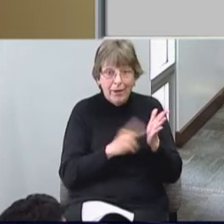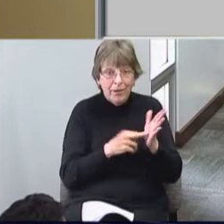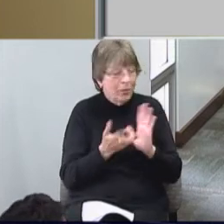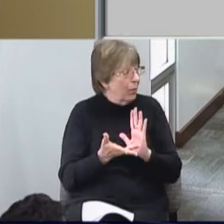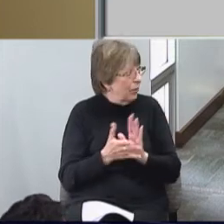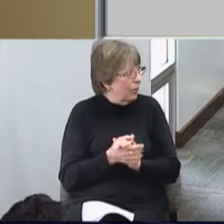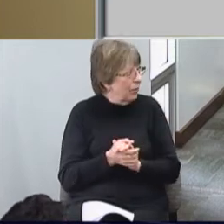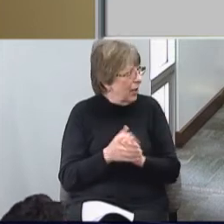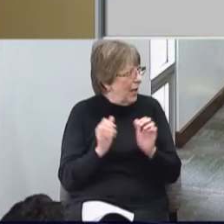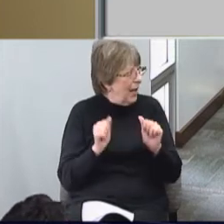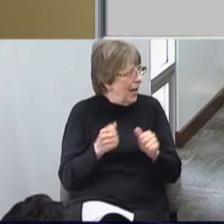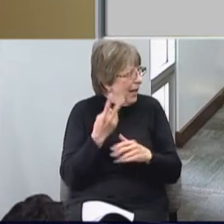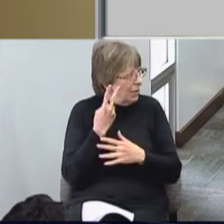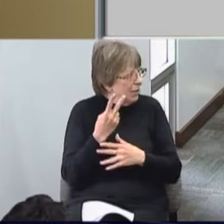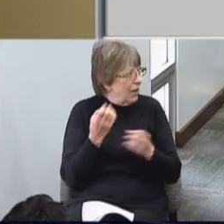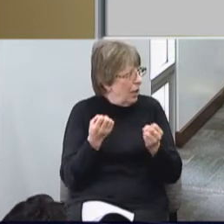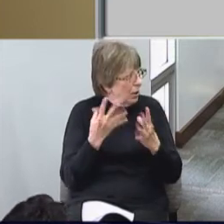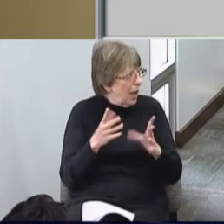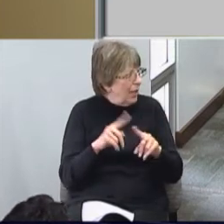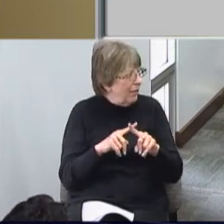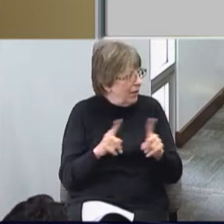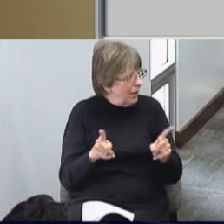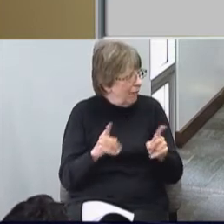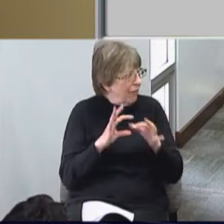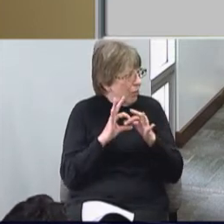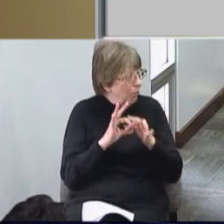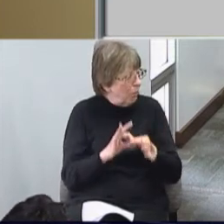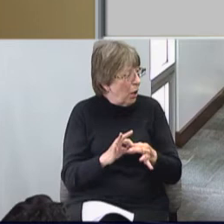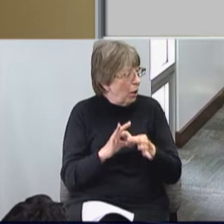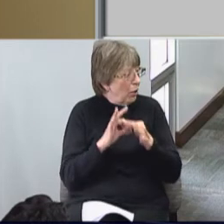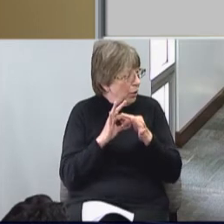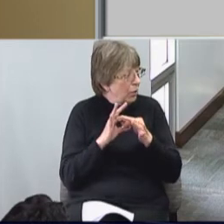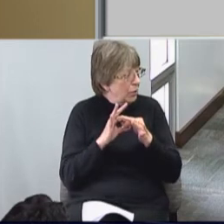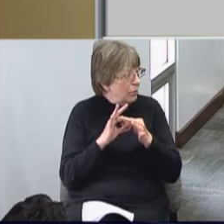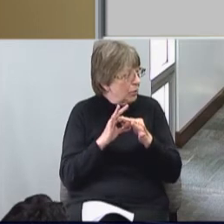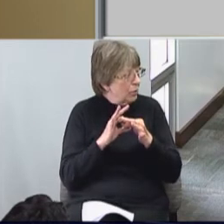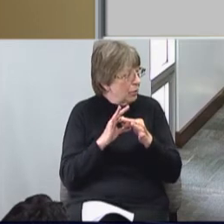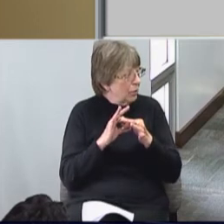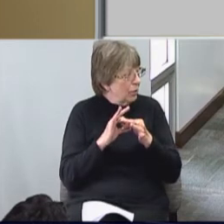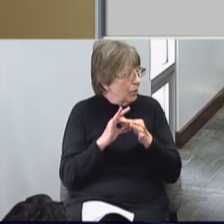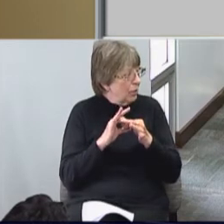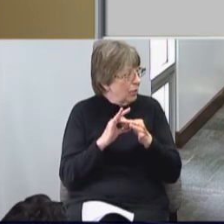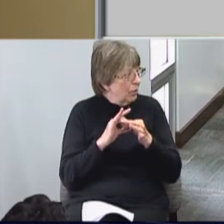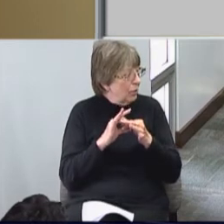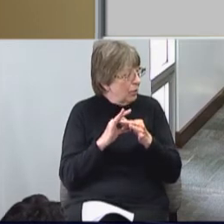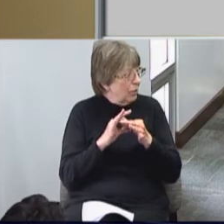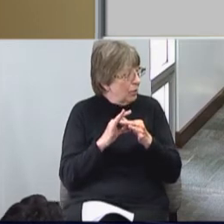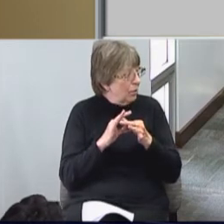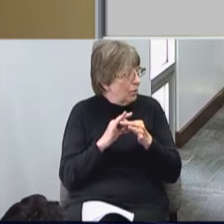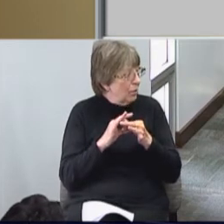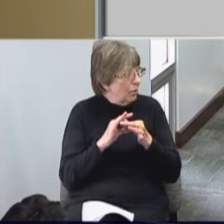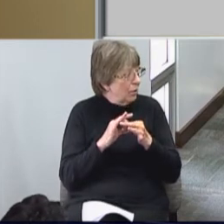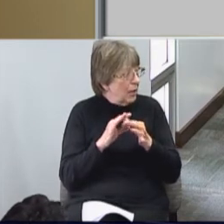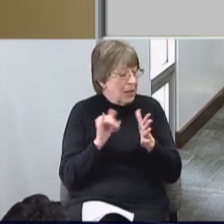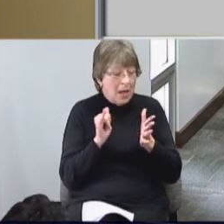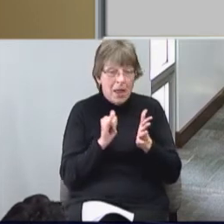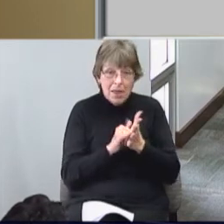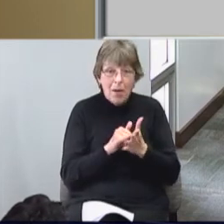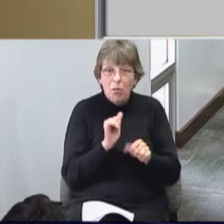As you can see, there are a lot of different partners in carrying out the public art